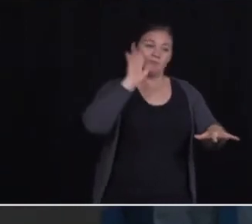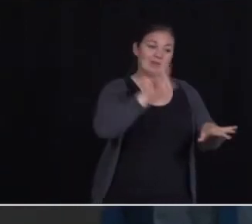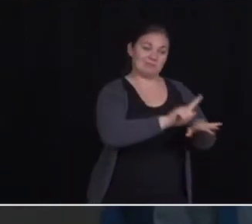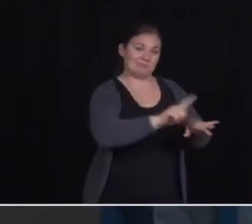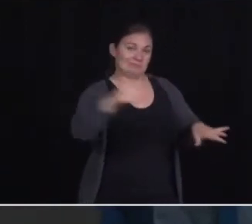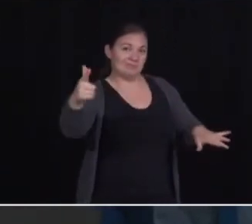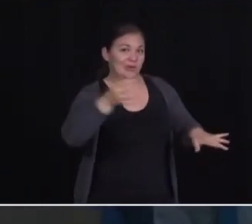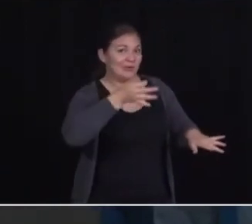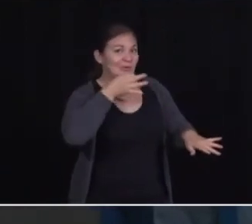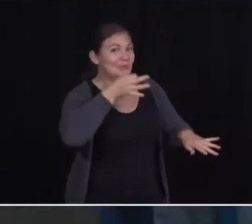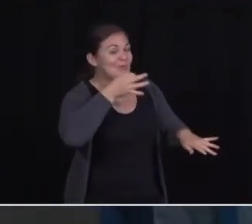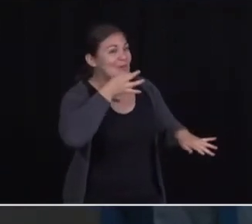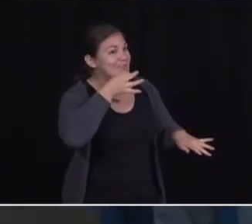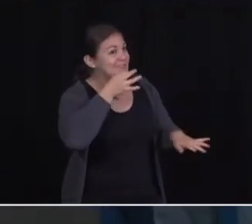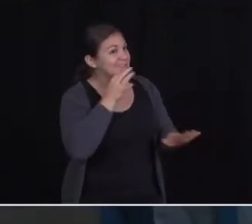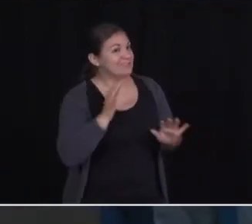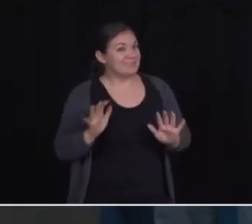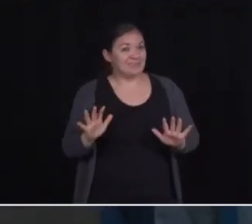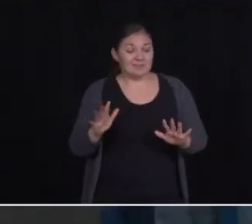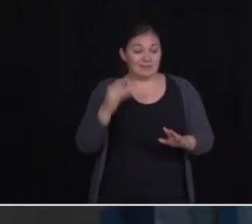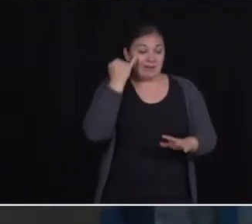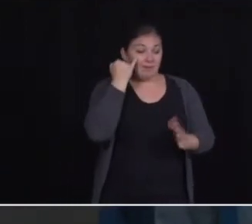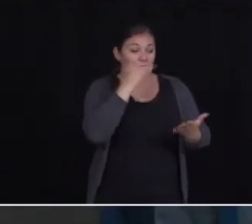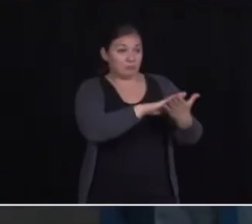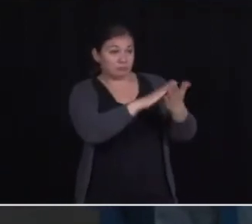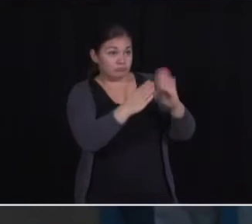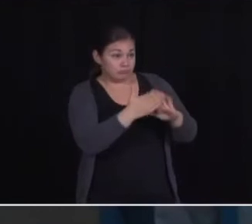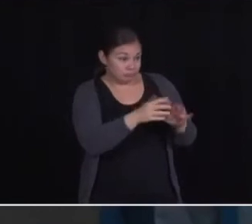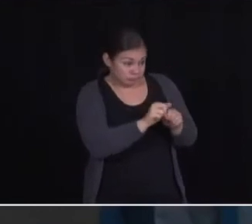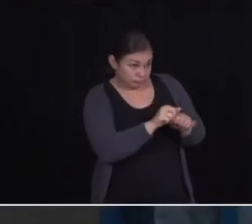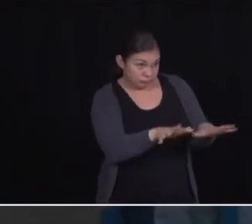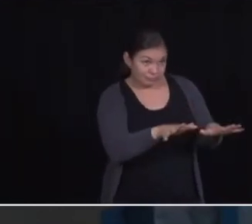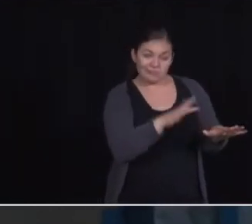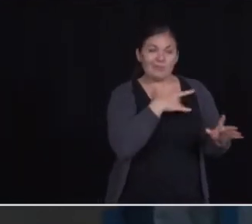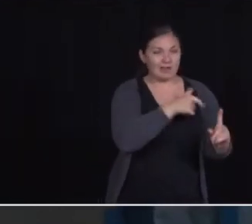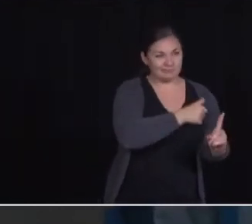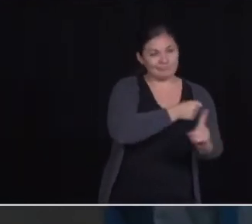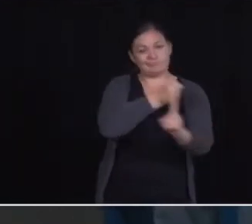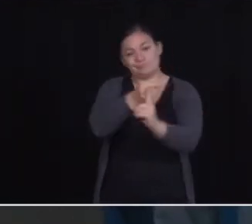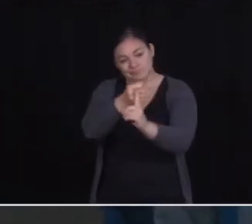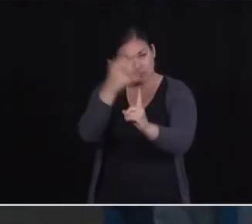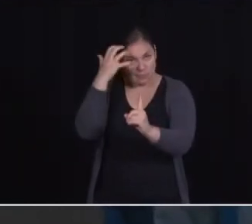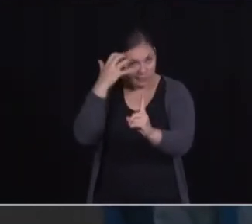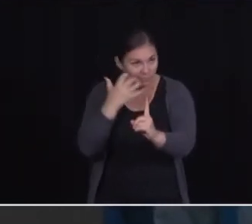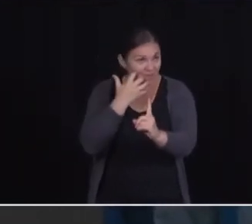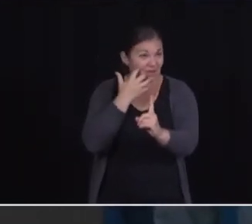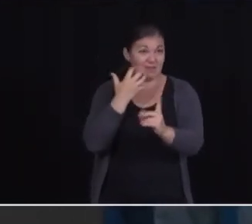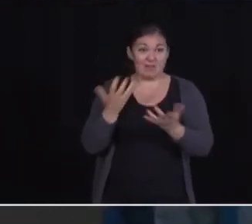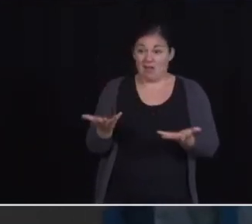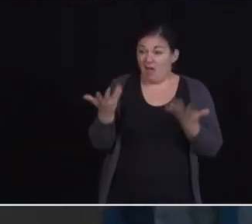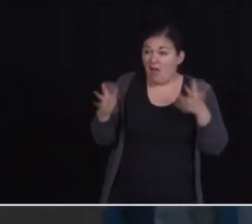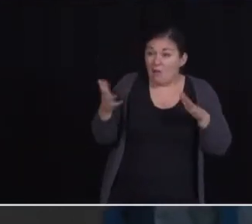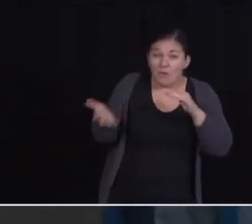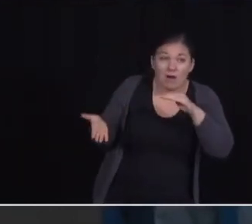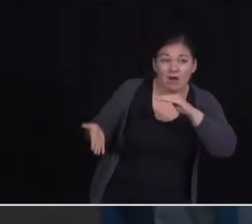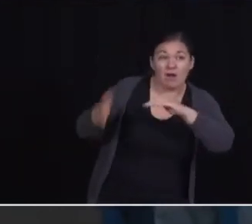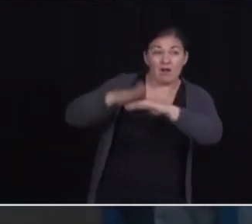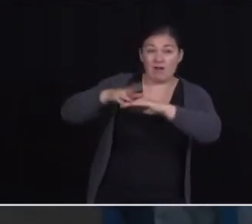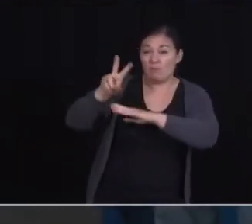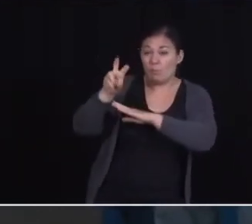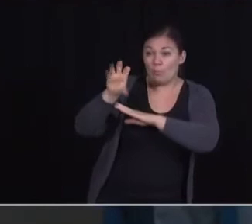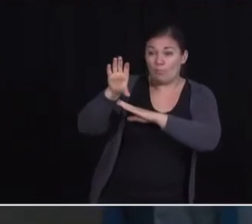Hospitalizations and the number of people in intensive care have increased by 250%.